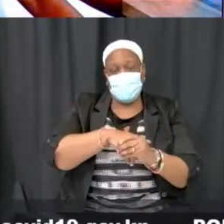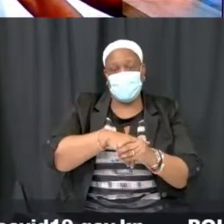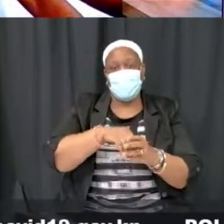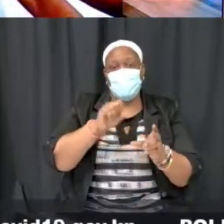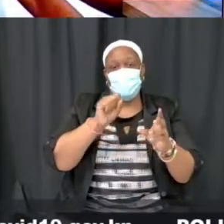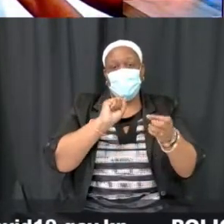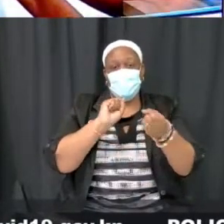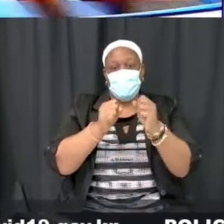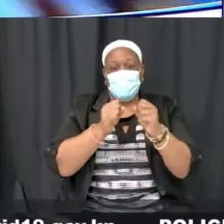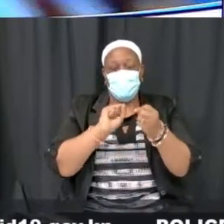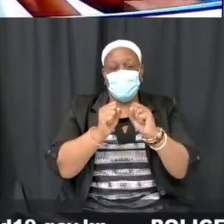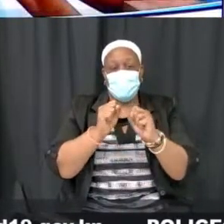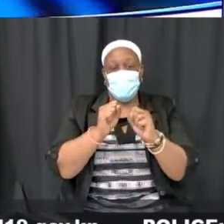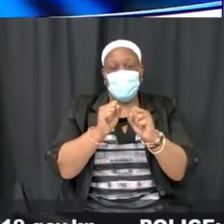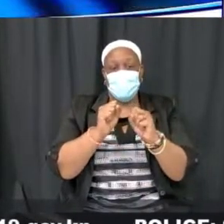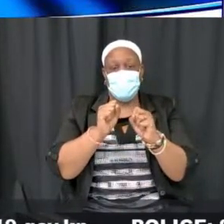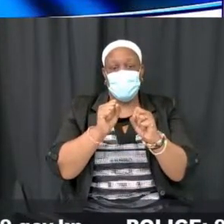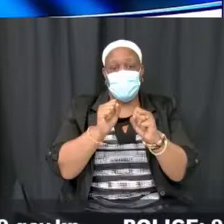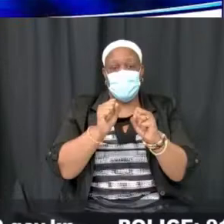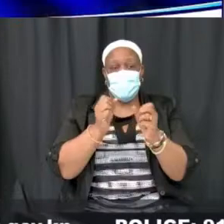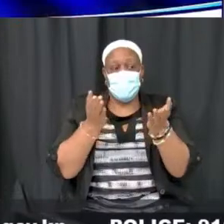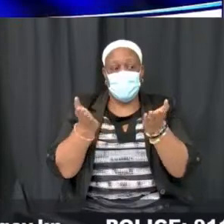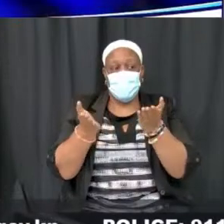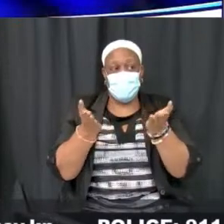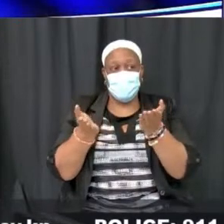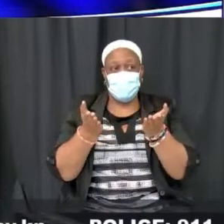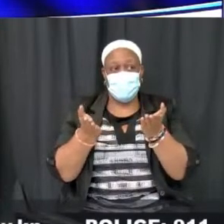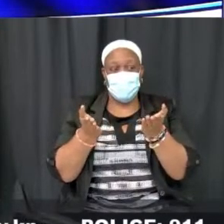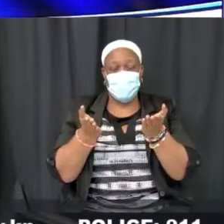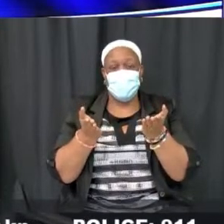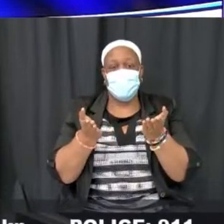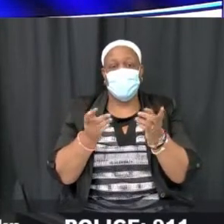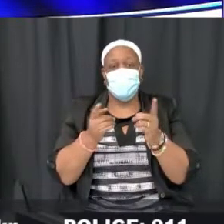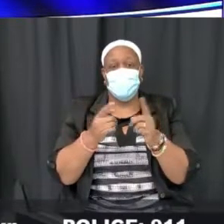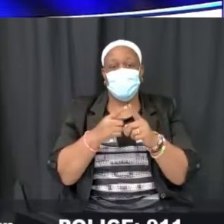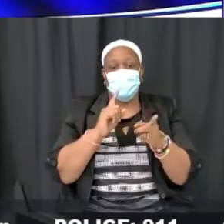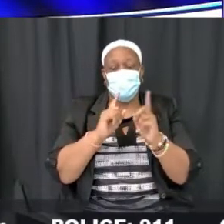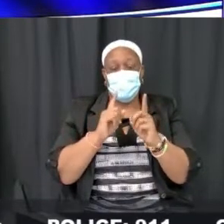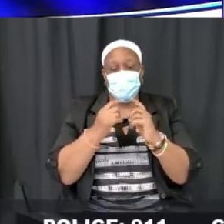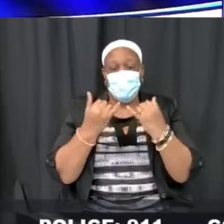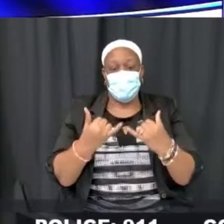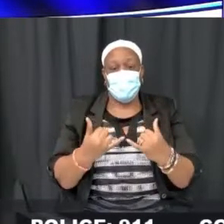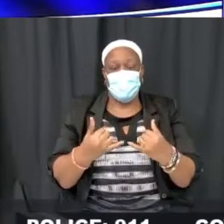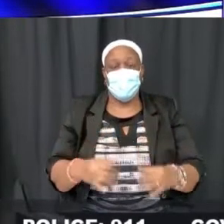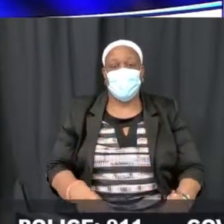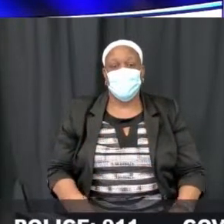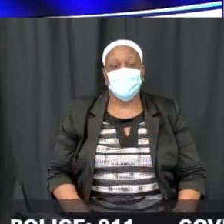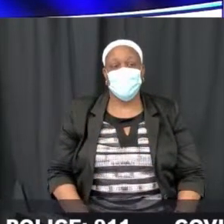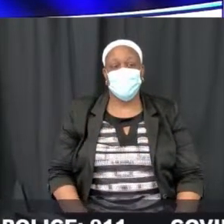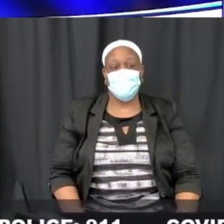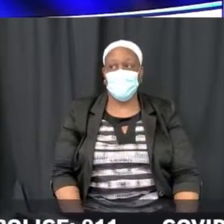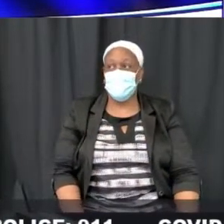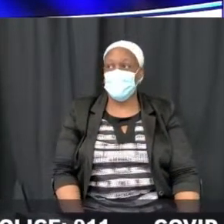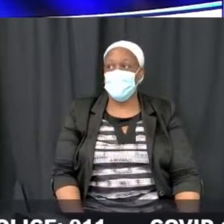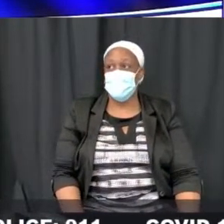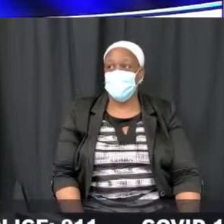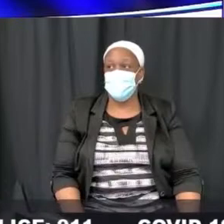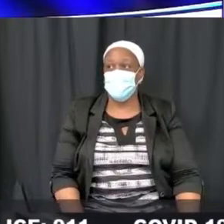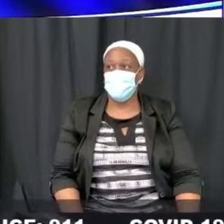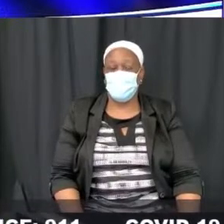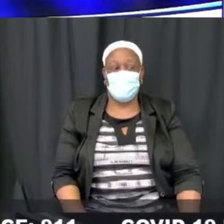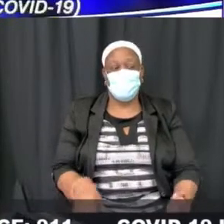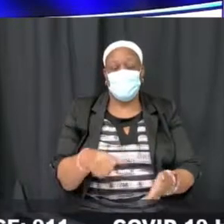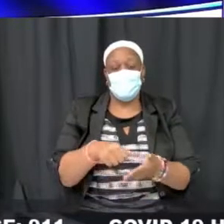Social Development and Gender Affairs, Mrs. Janelle Lewis-Tafari, who will address us on the